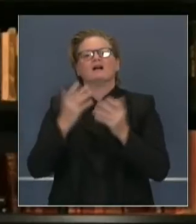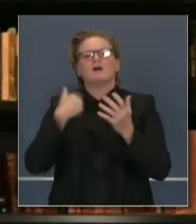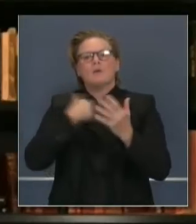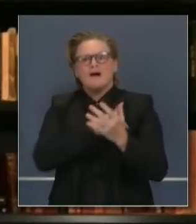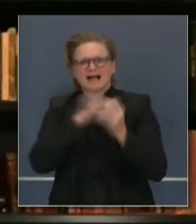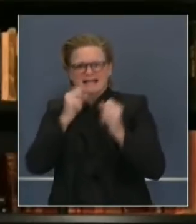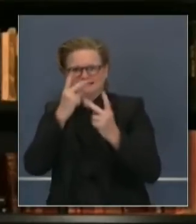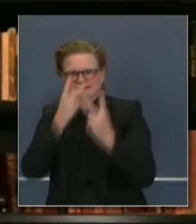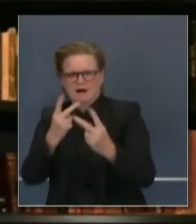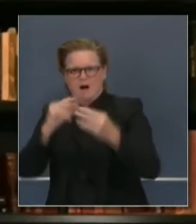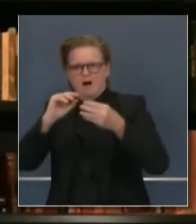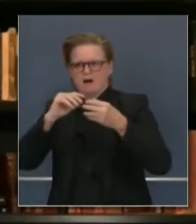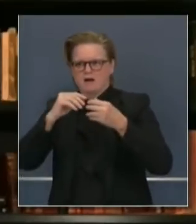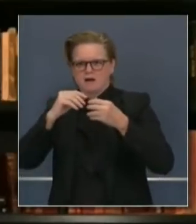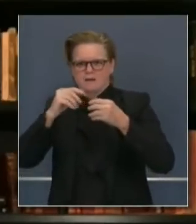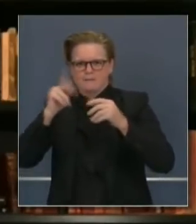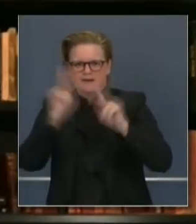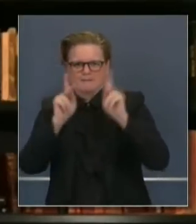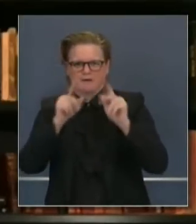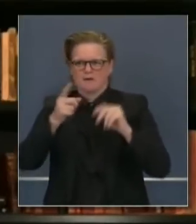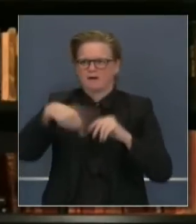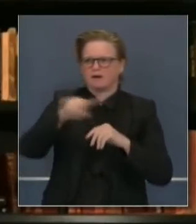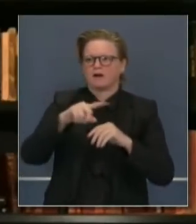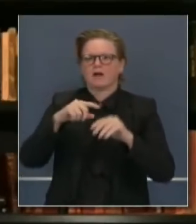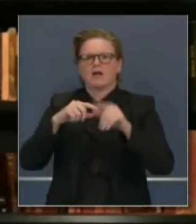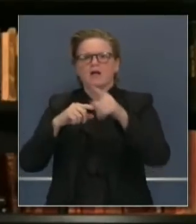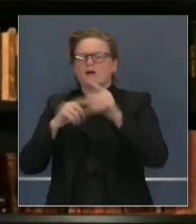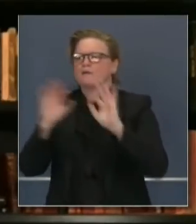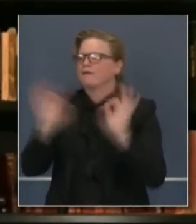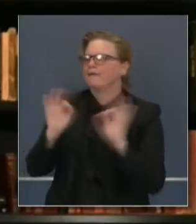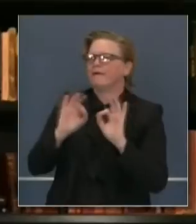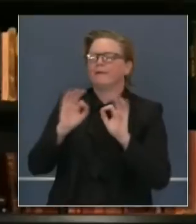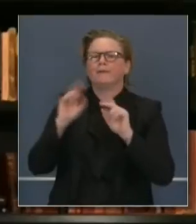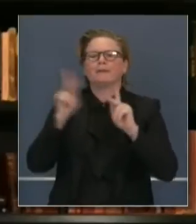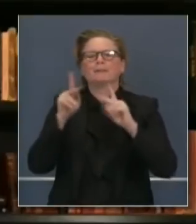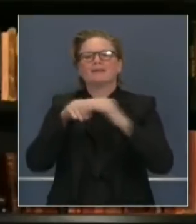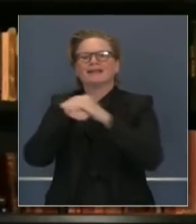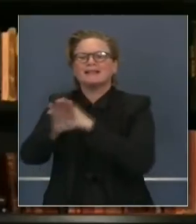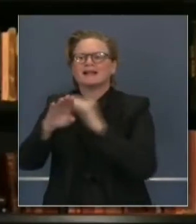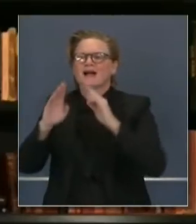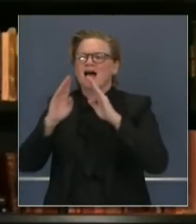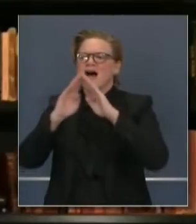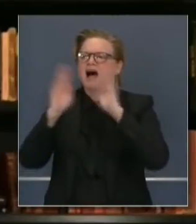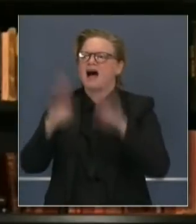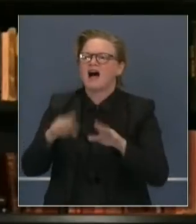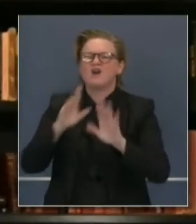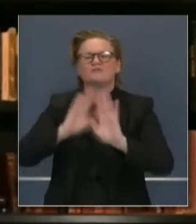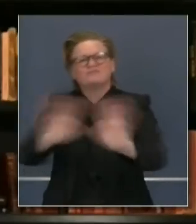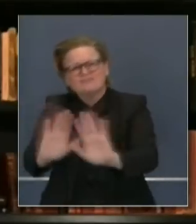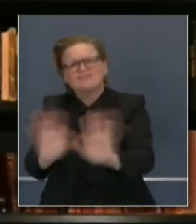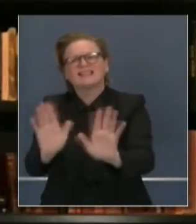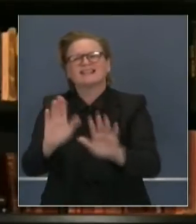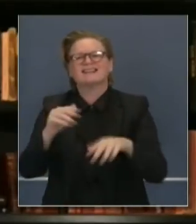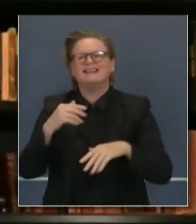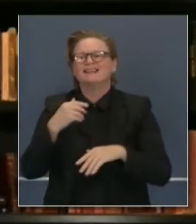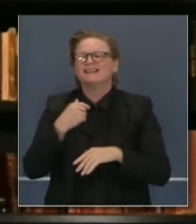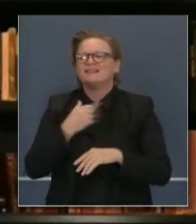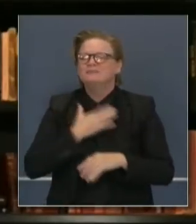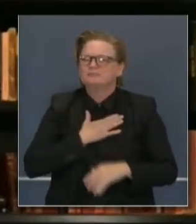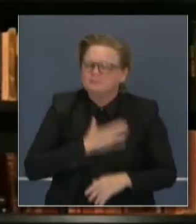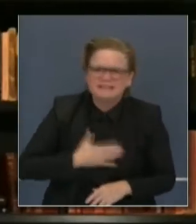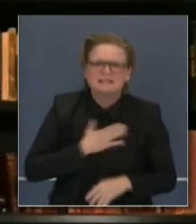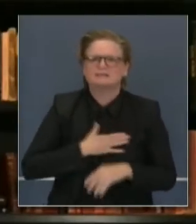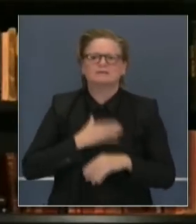may occur. We're encouraging people. We're really imploring people not to have those gatherings. That's the new order. Those are